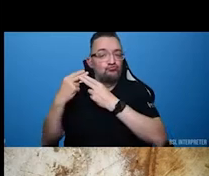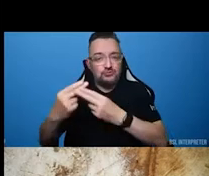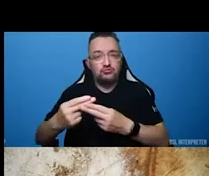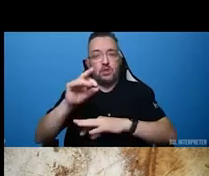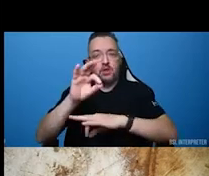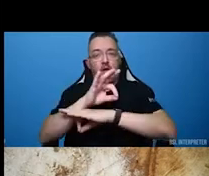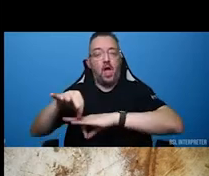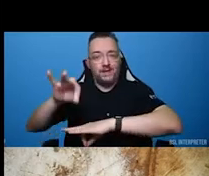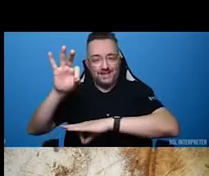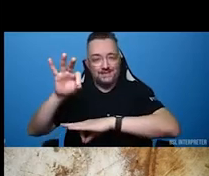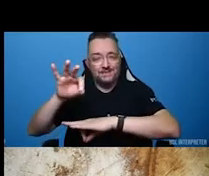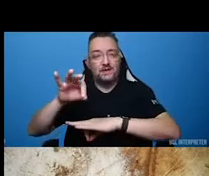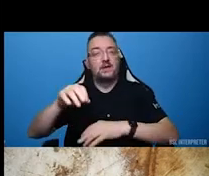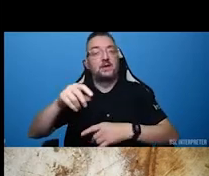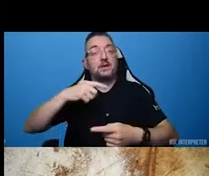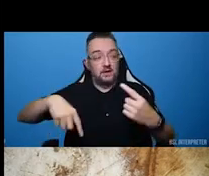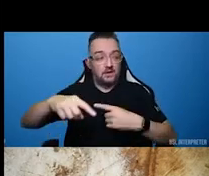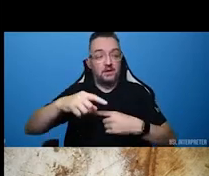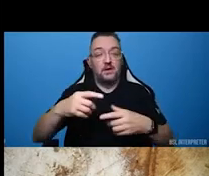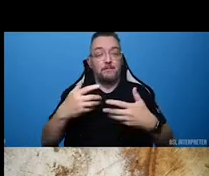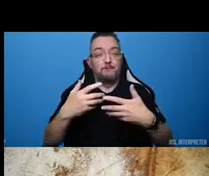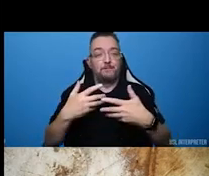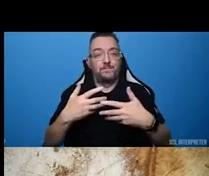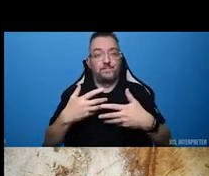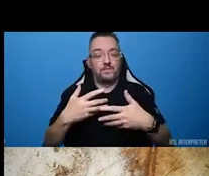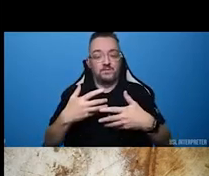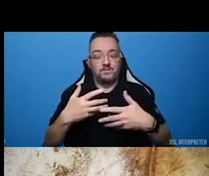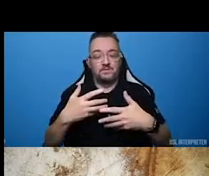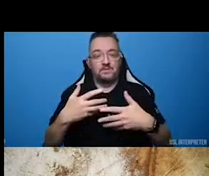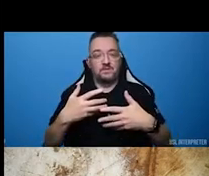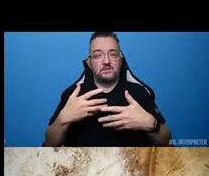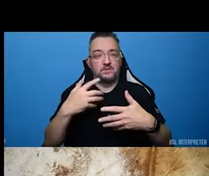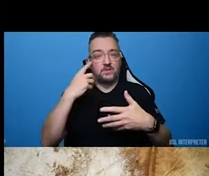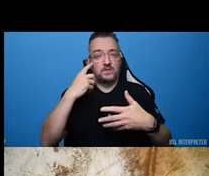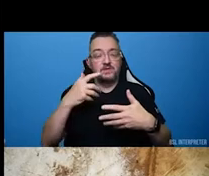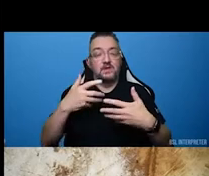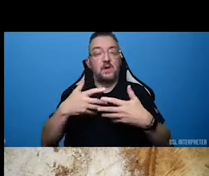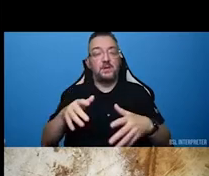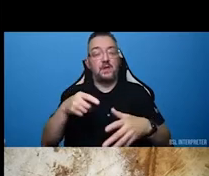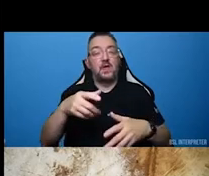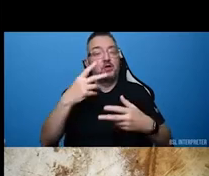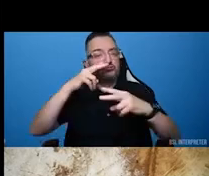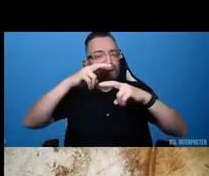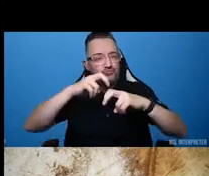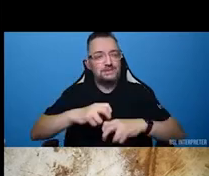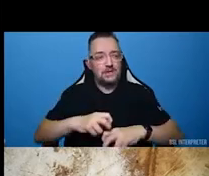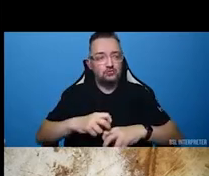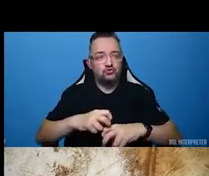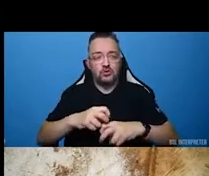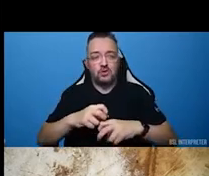architect does. But we also do quite a bit of research and it's the research bit that